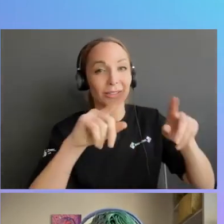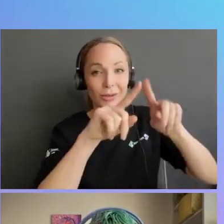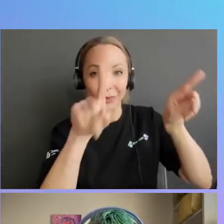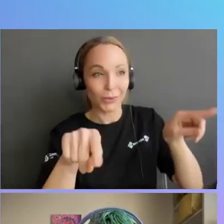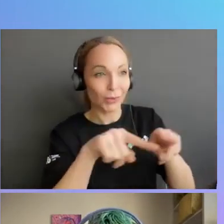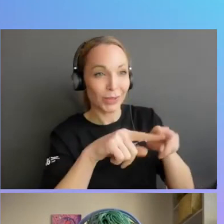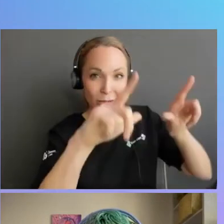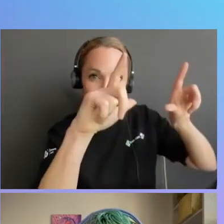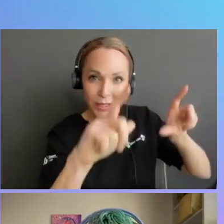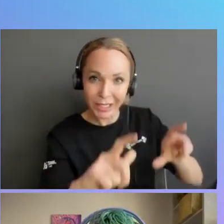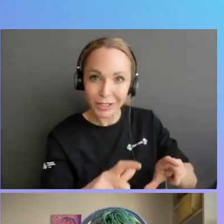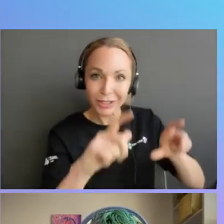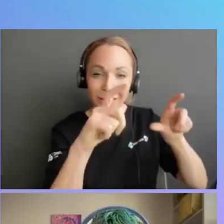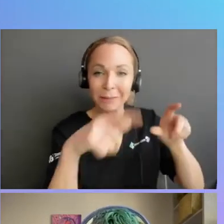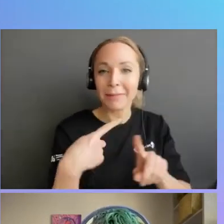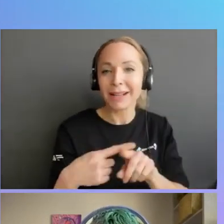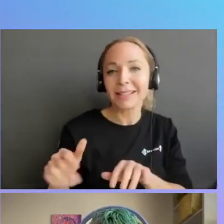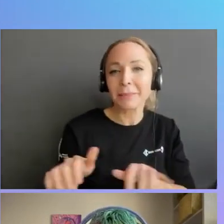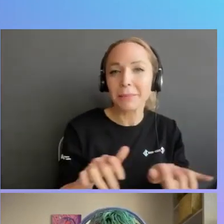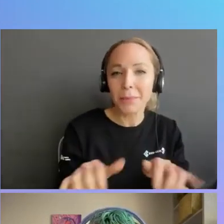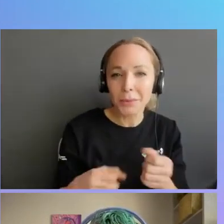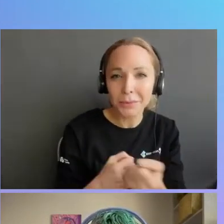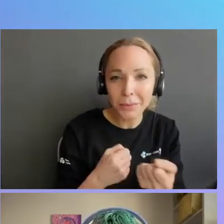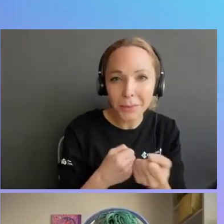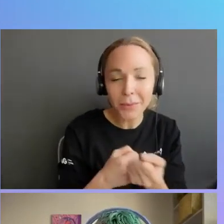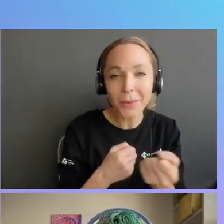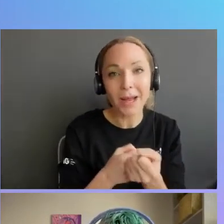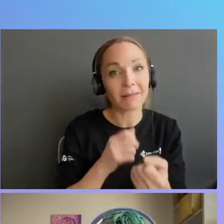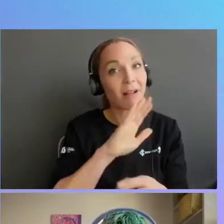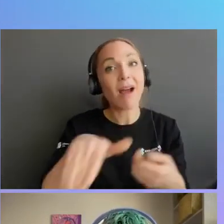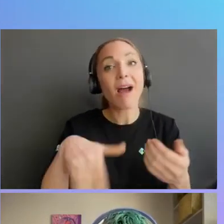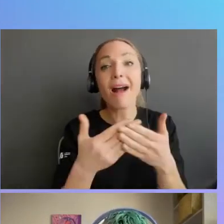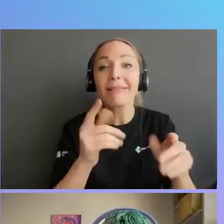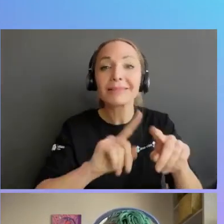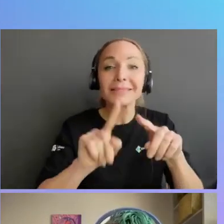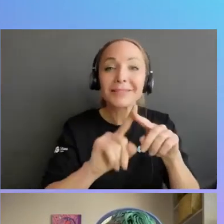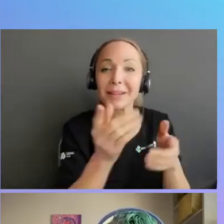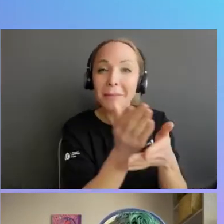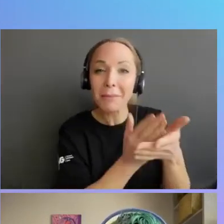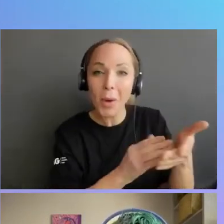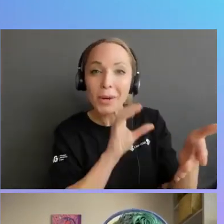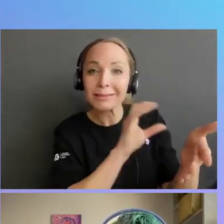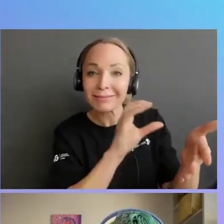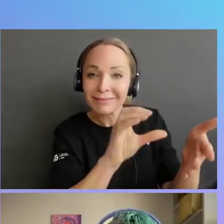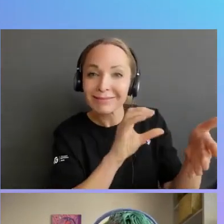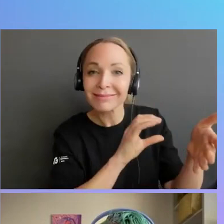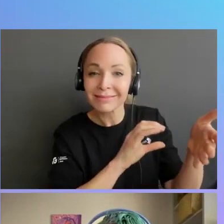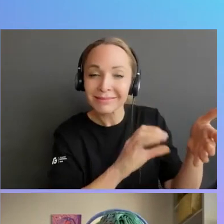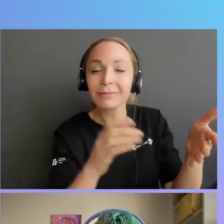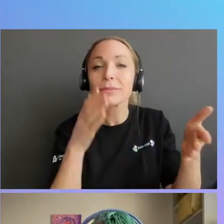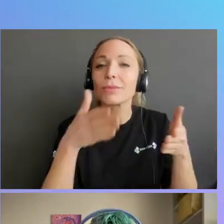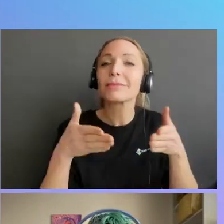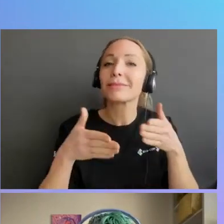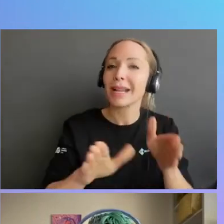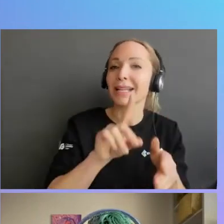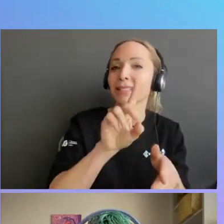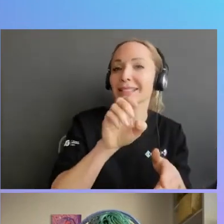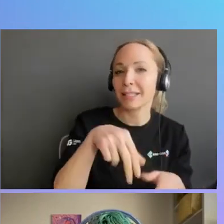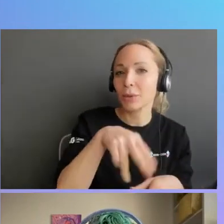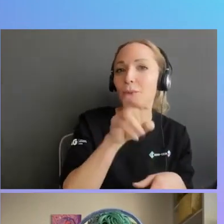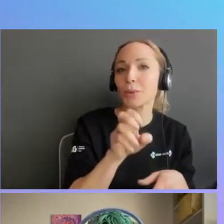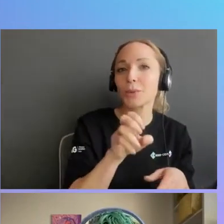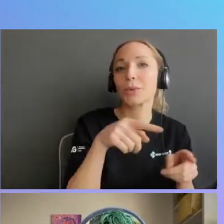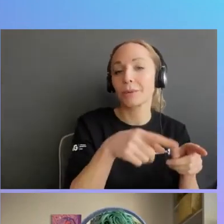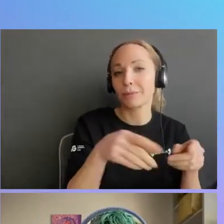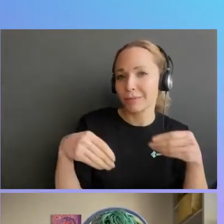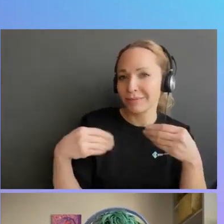The design and interactions shown throughout this site are intended to show how Deque provides accessible experiences for the users of our own products